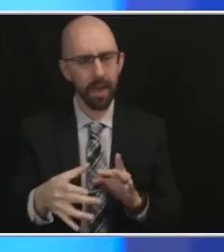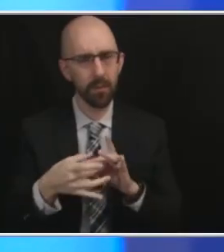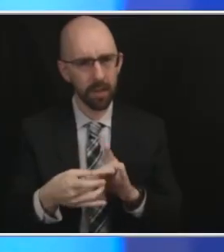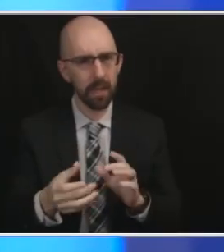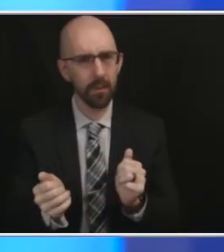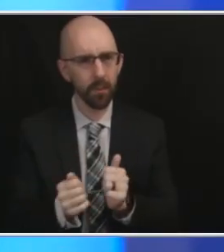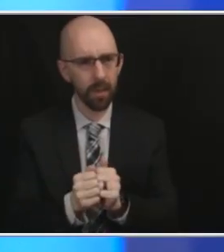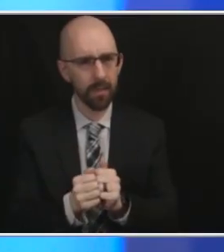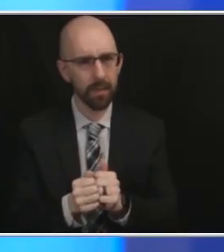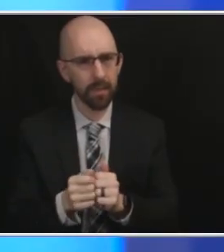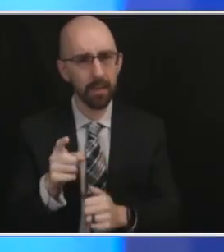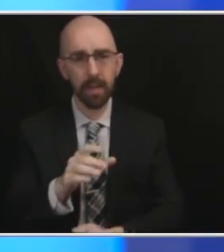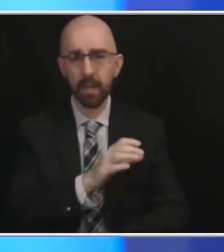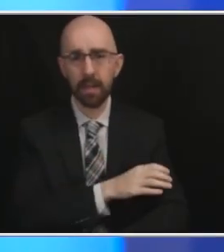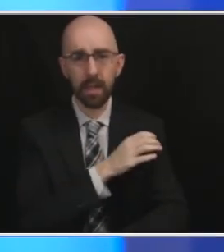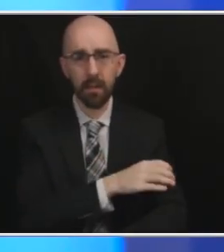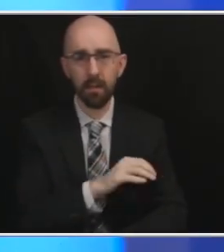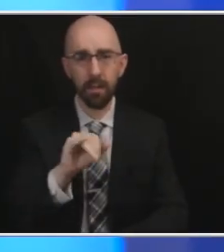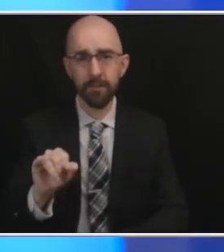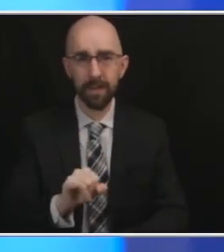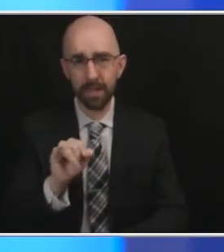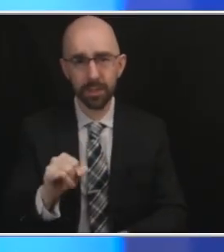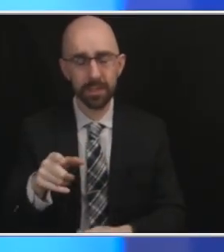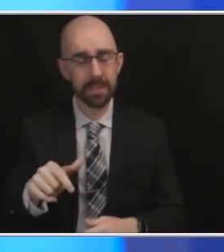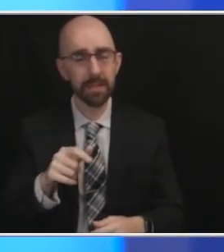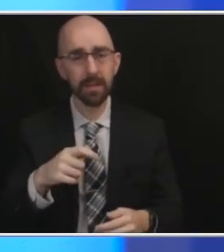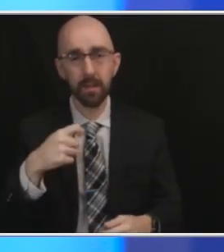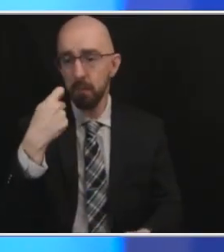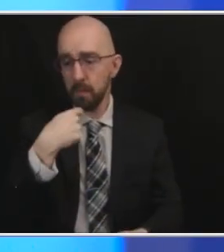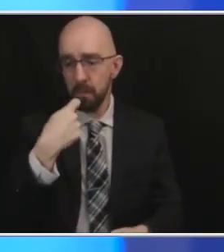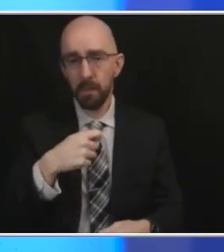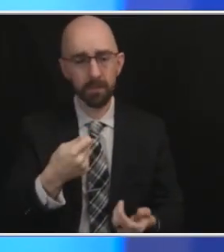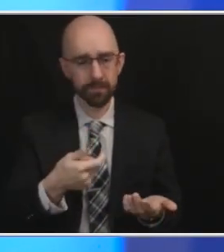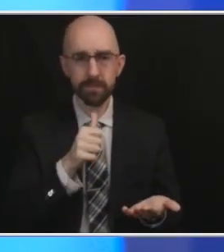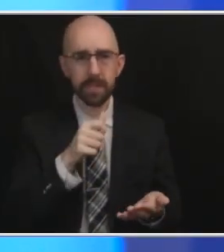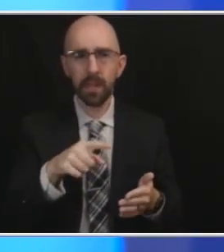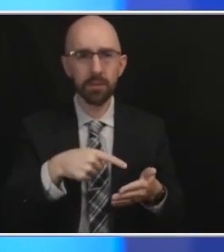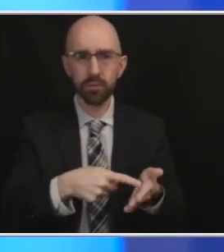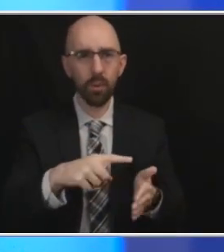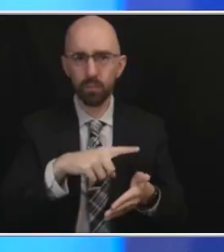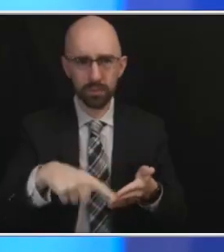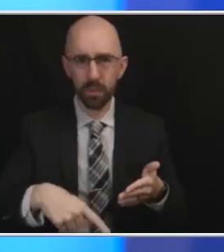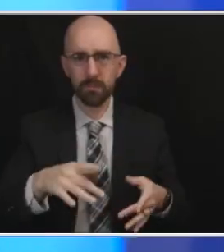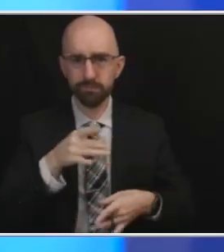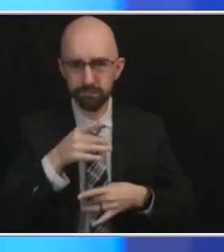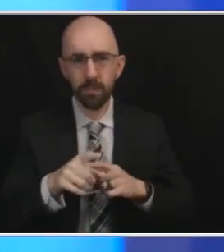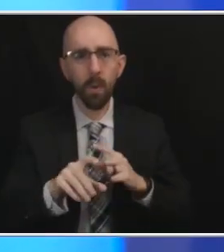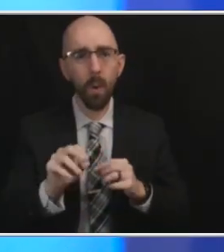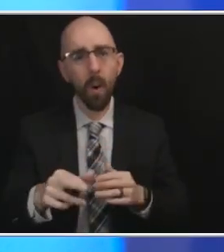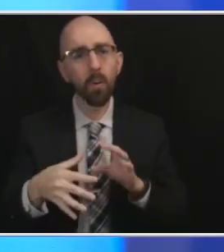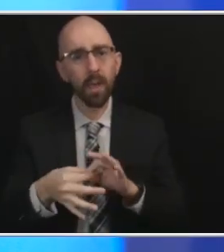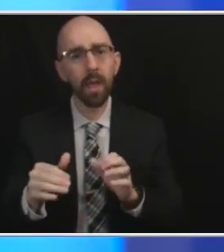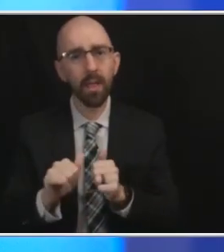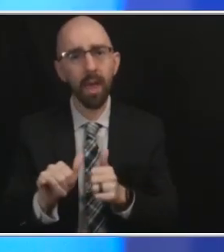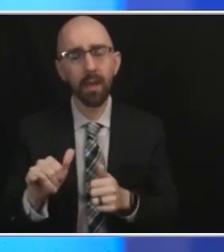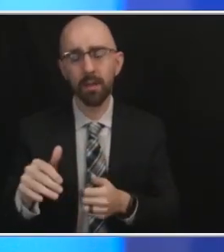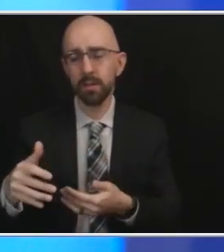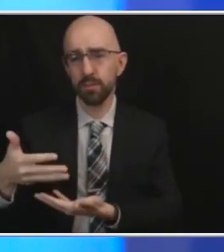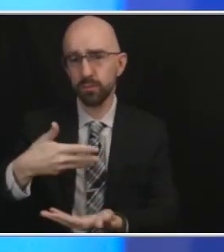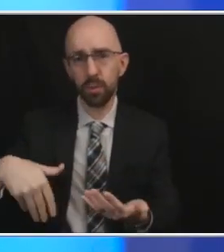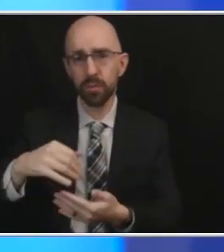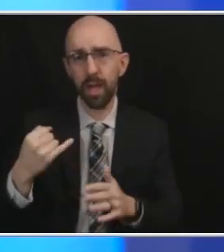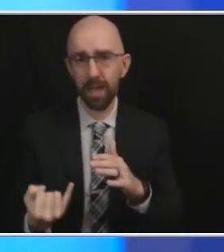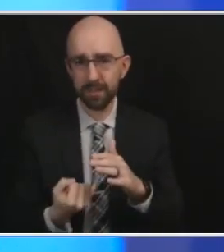subclinical infection, people just didn't test positive, or whether it was related to things like social isolation. That was a